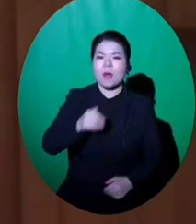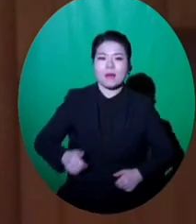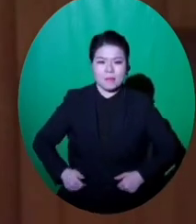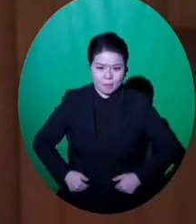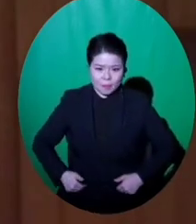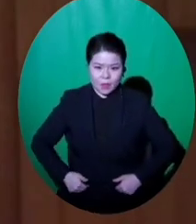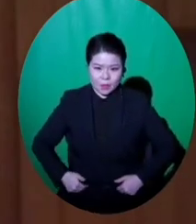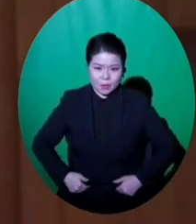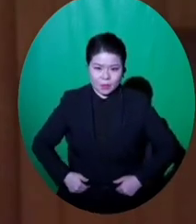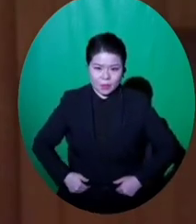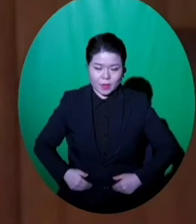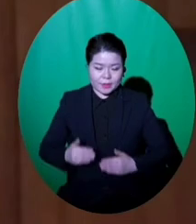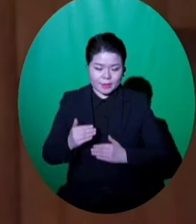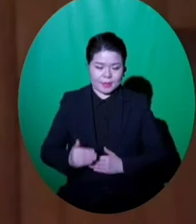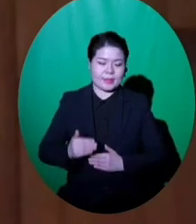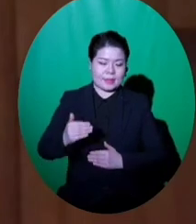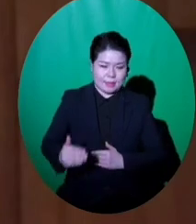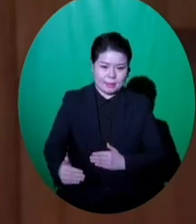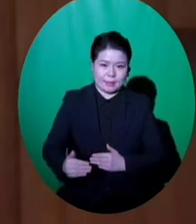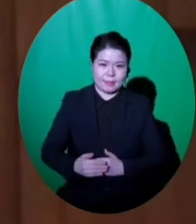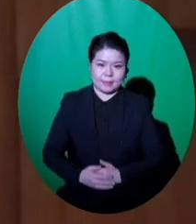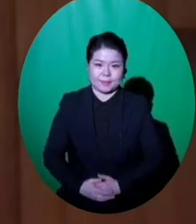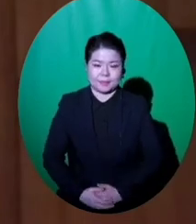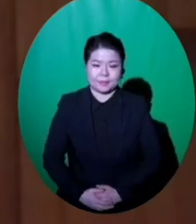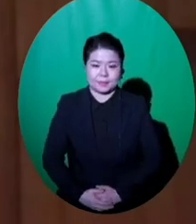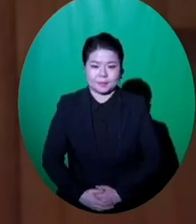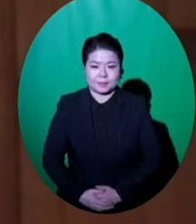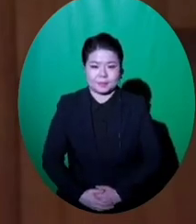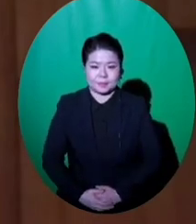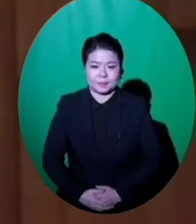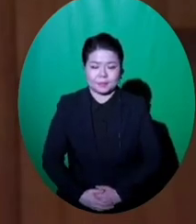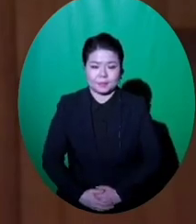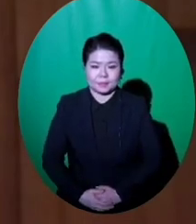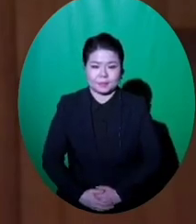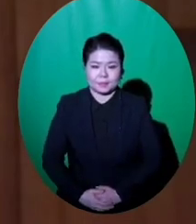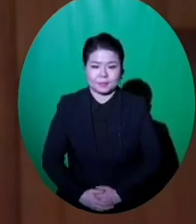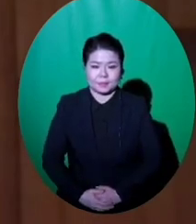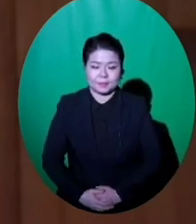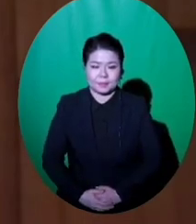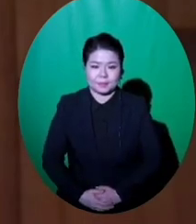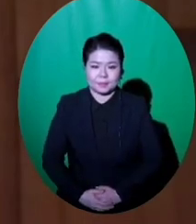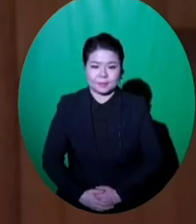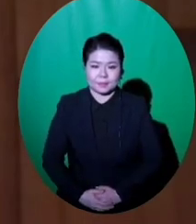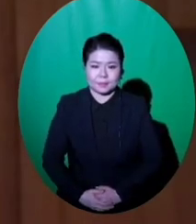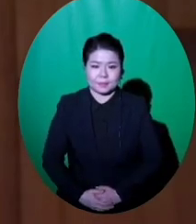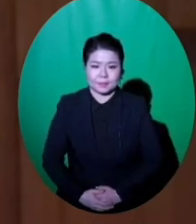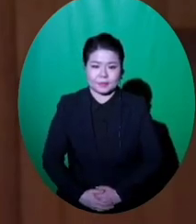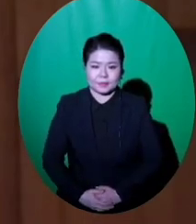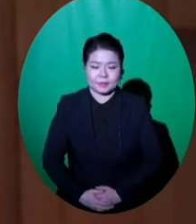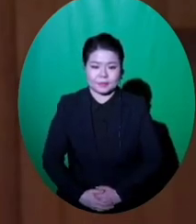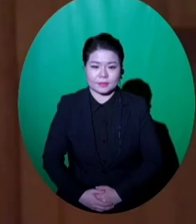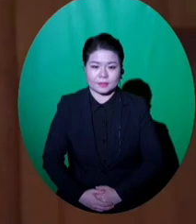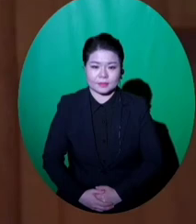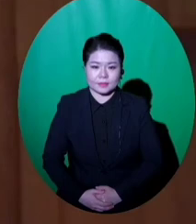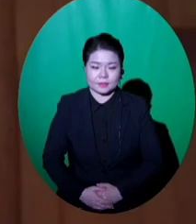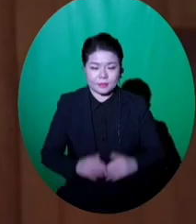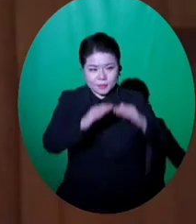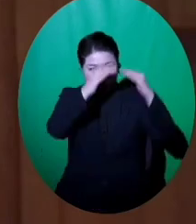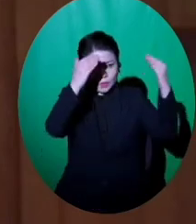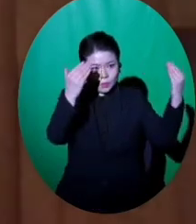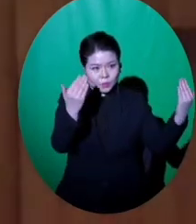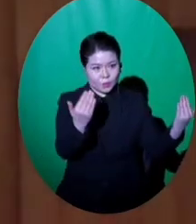to kind of democratic process of rethinking our whole system of care provision.